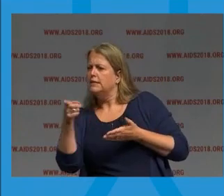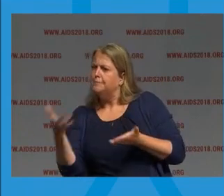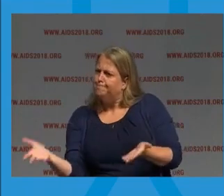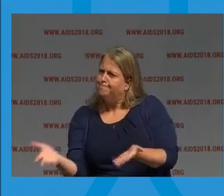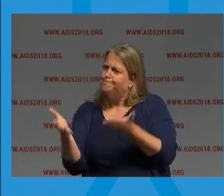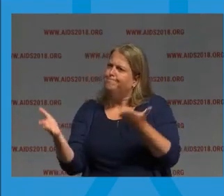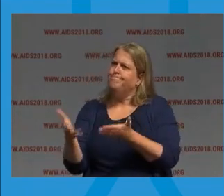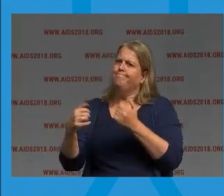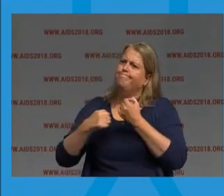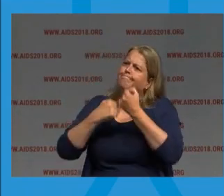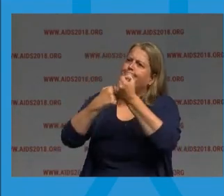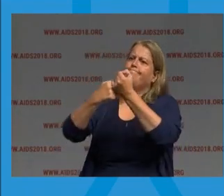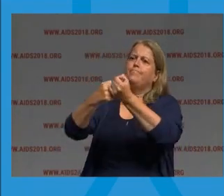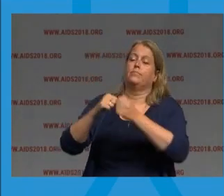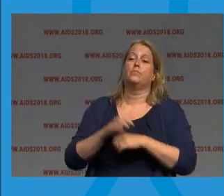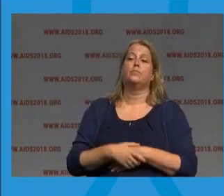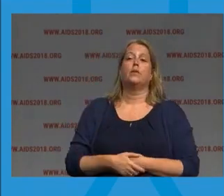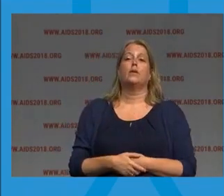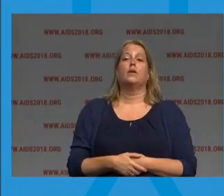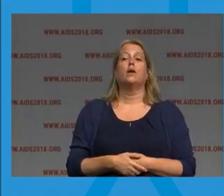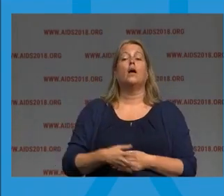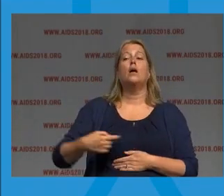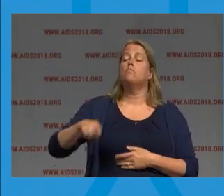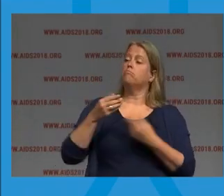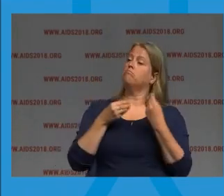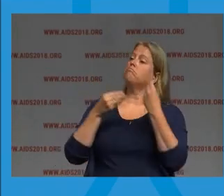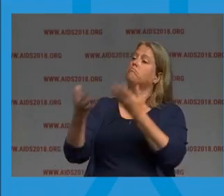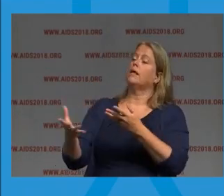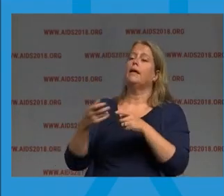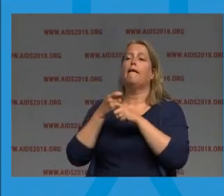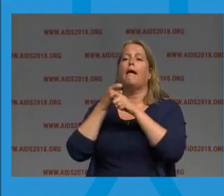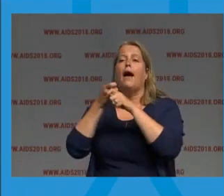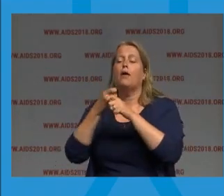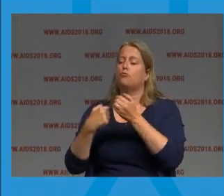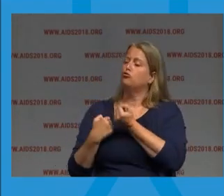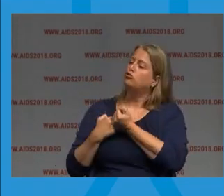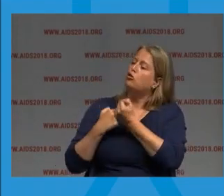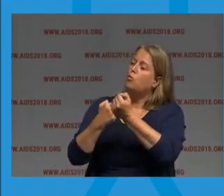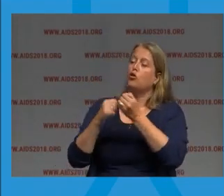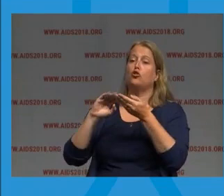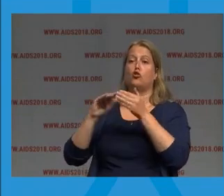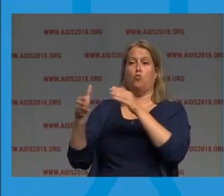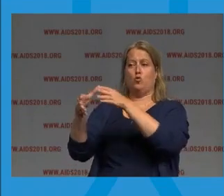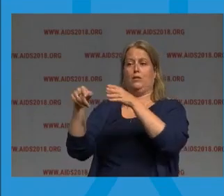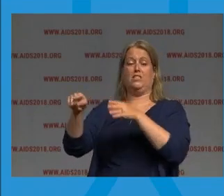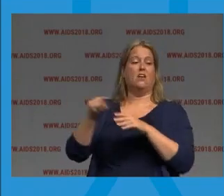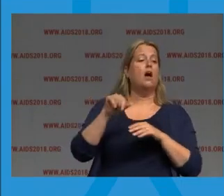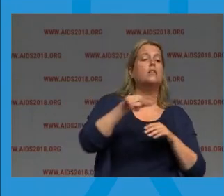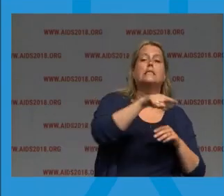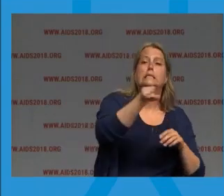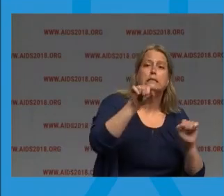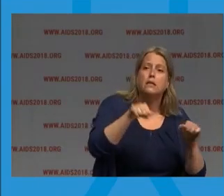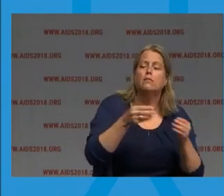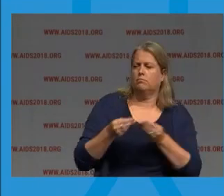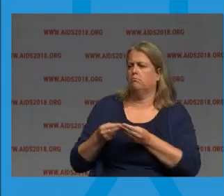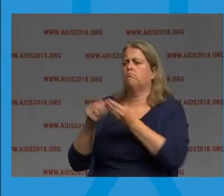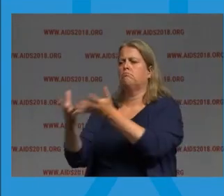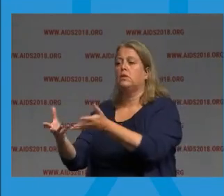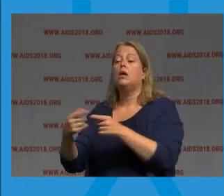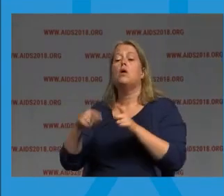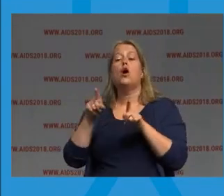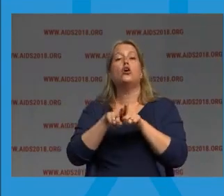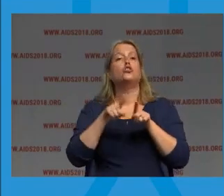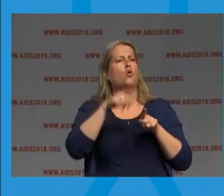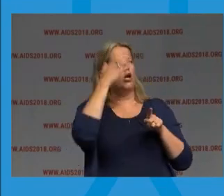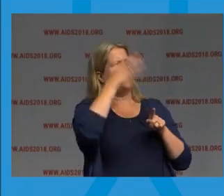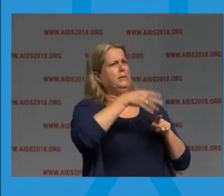and those living with HIV, providing care and support services to communities that others cannot, in holding governments to account